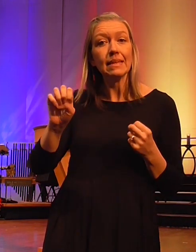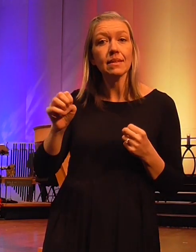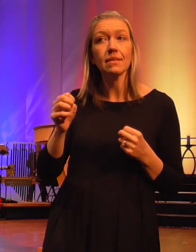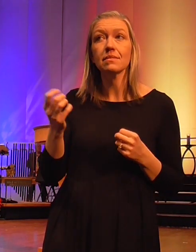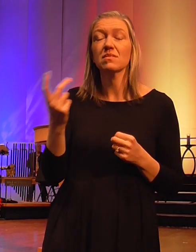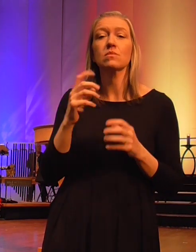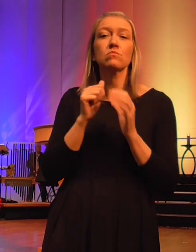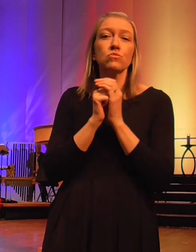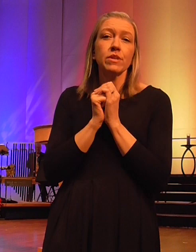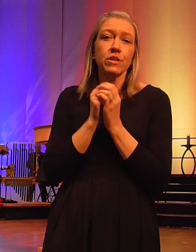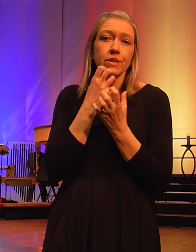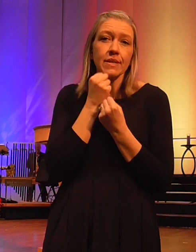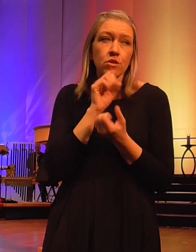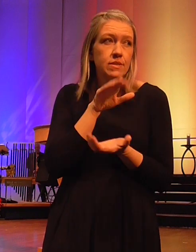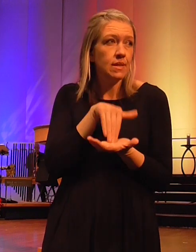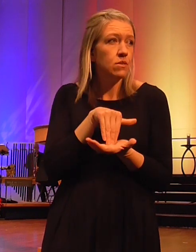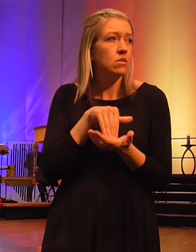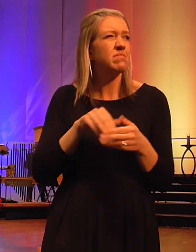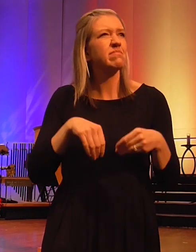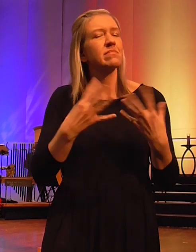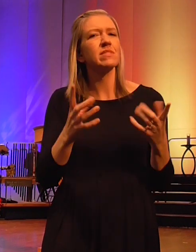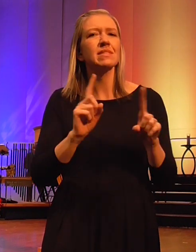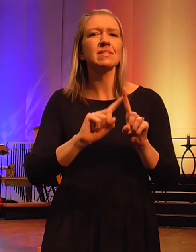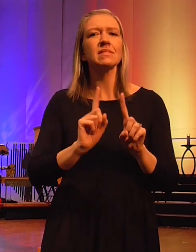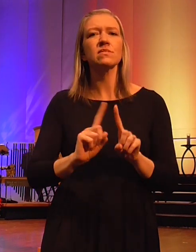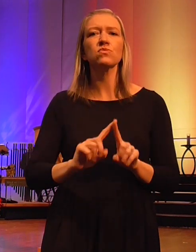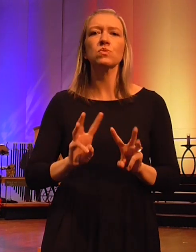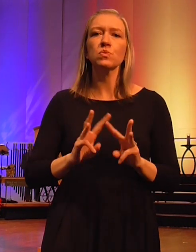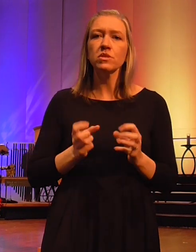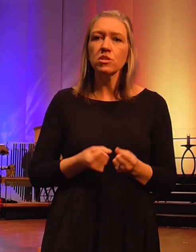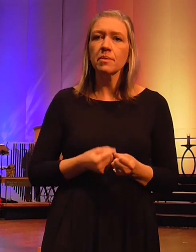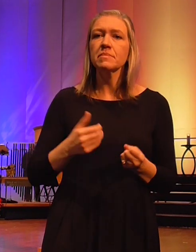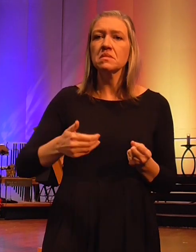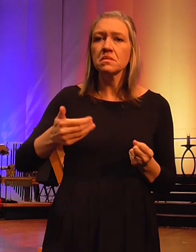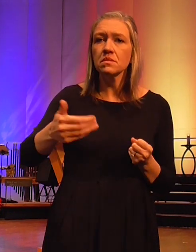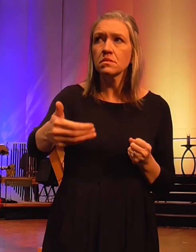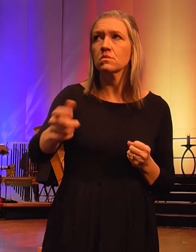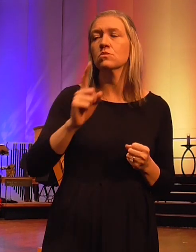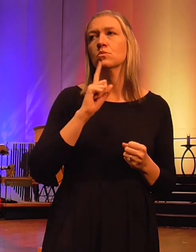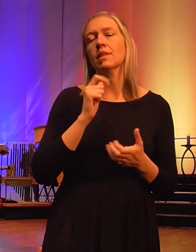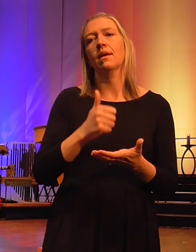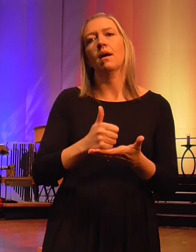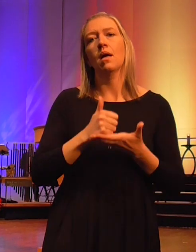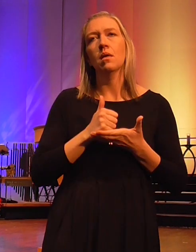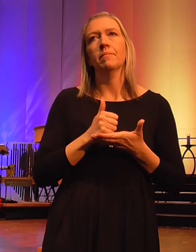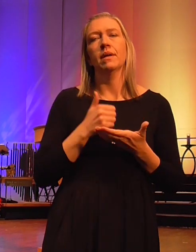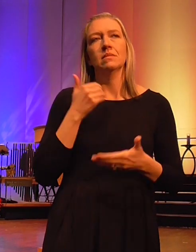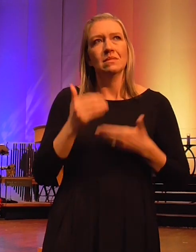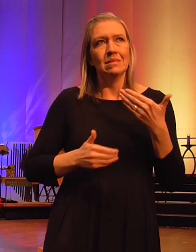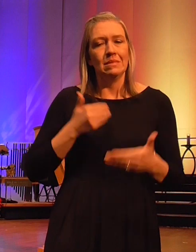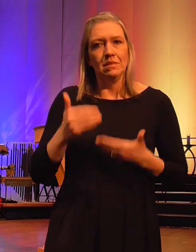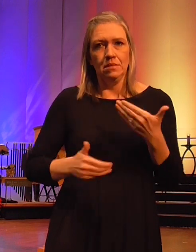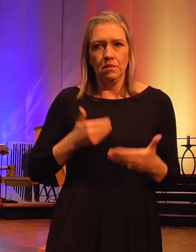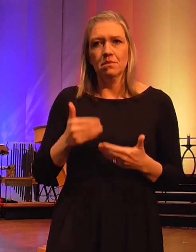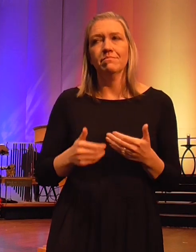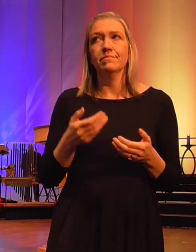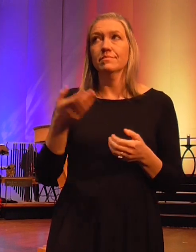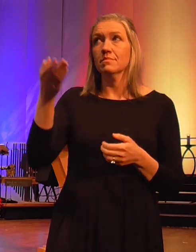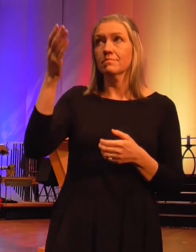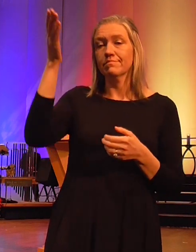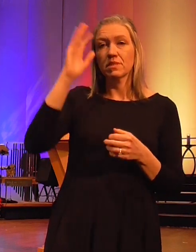have different workshops that we offer from time to time that really help us move through it. God bless and thank